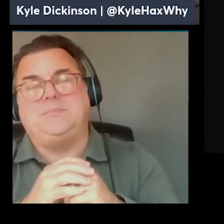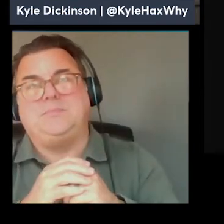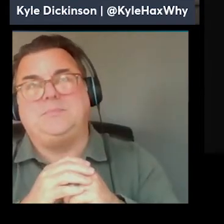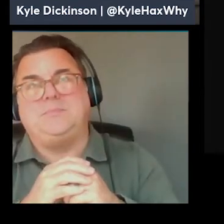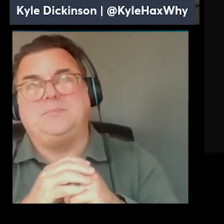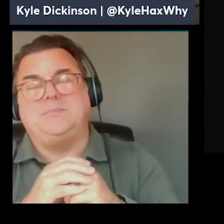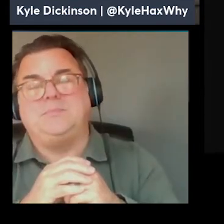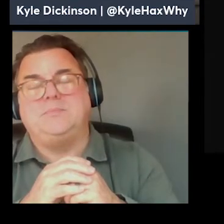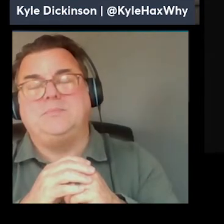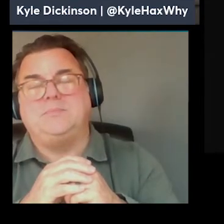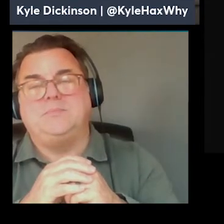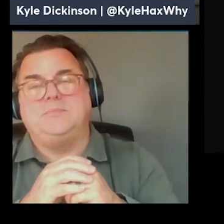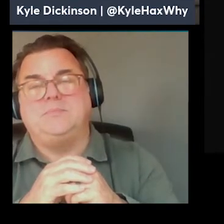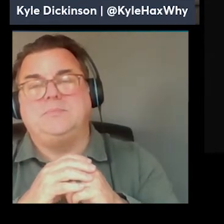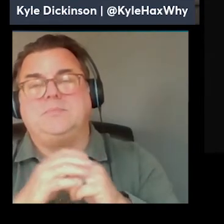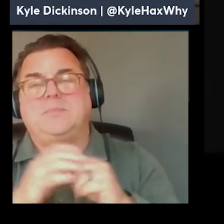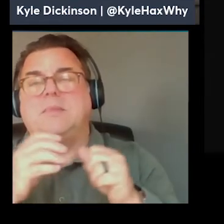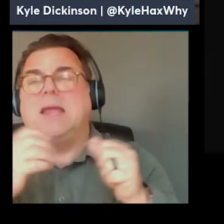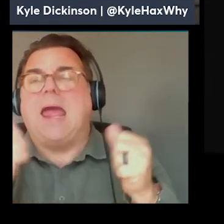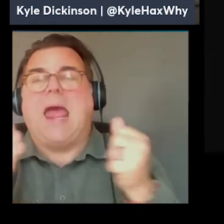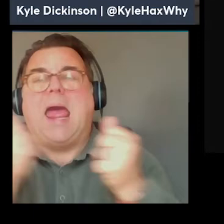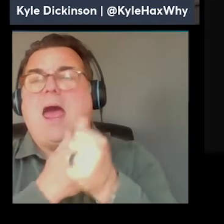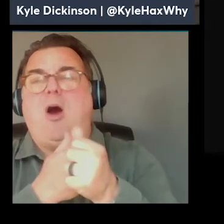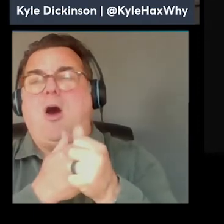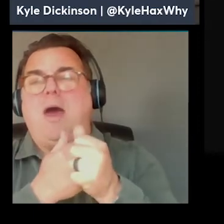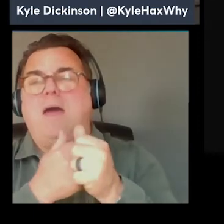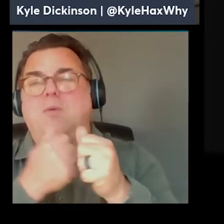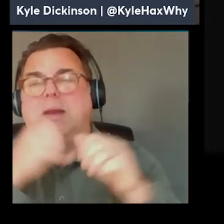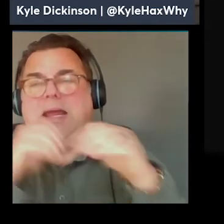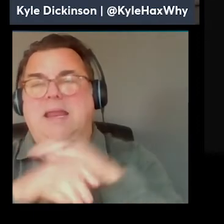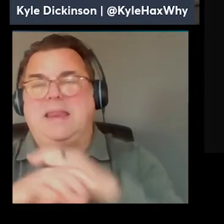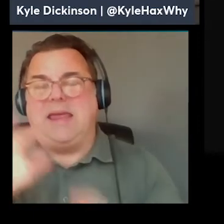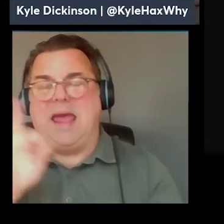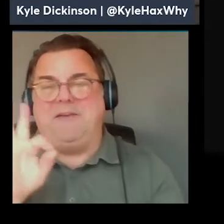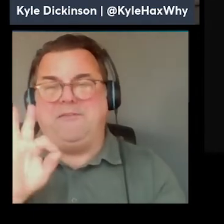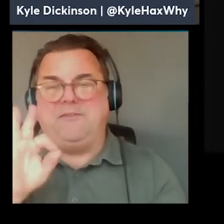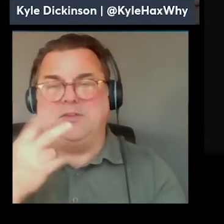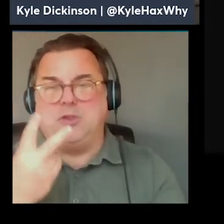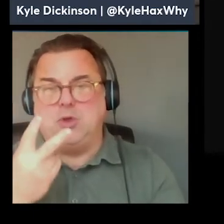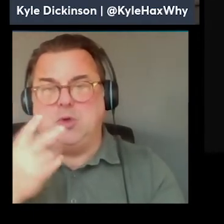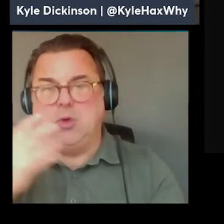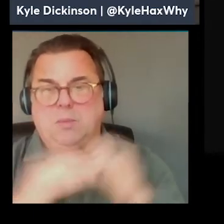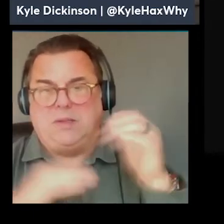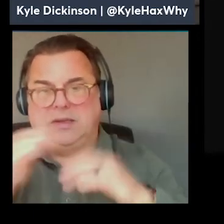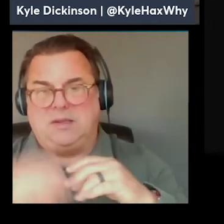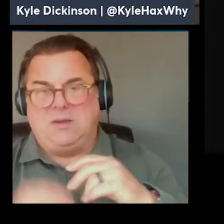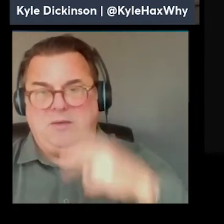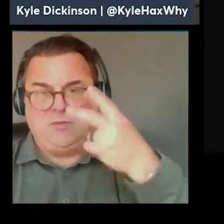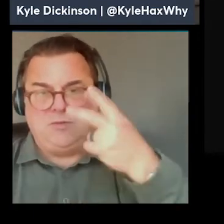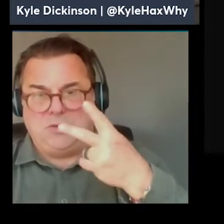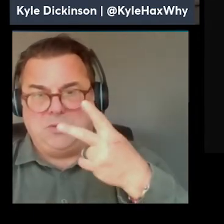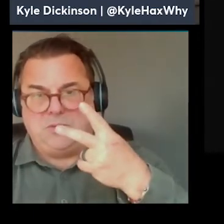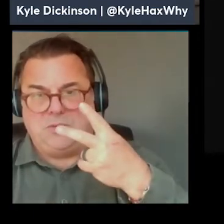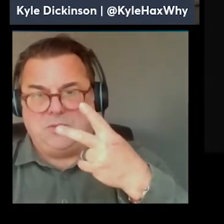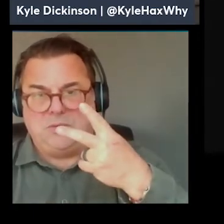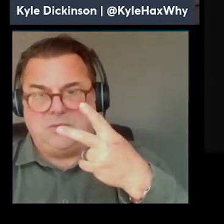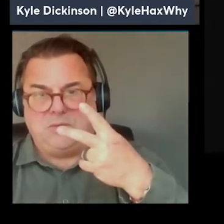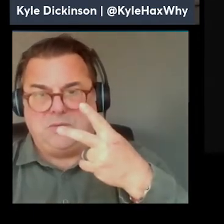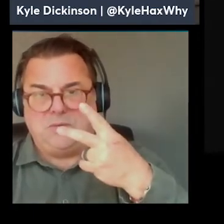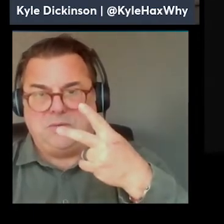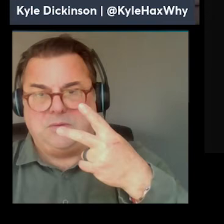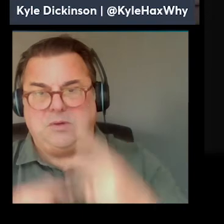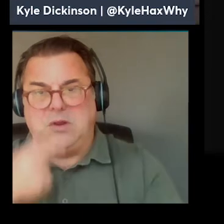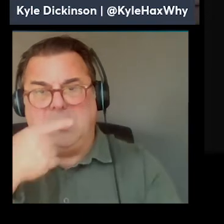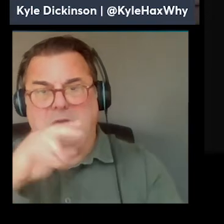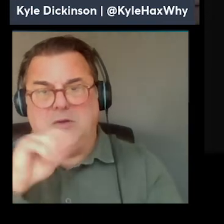everyone who's in the F2 building, for example. So here now you've got 2 employees, Craig and Dwayne, both being returned